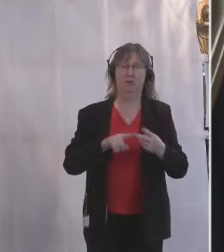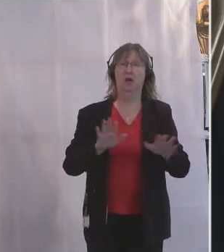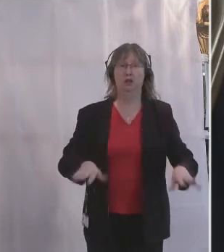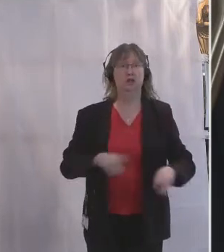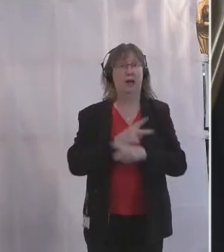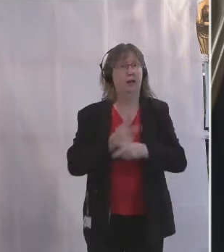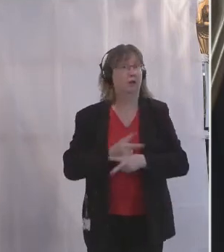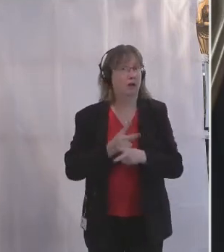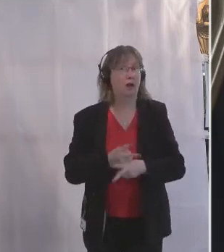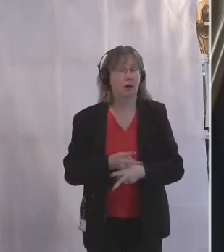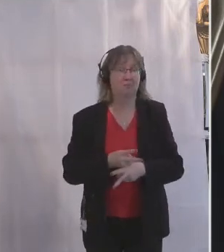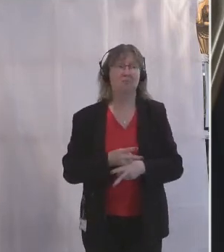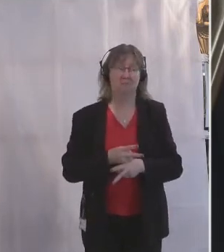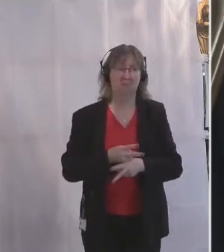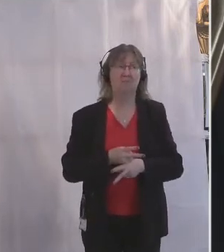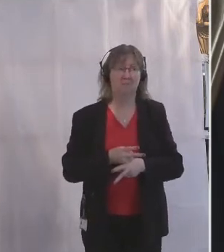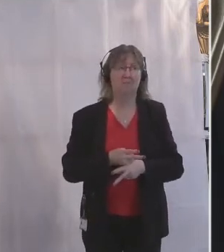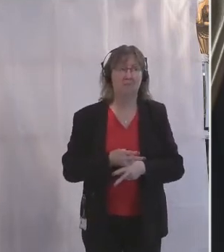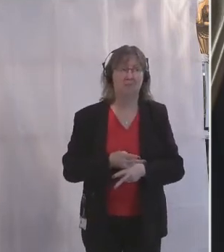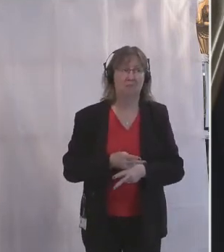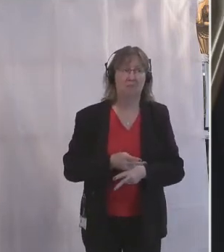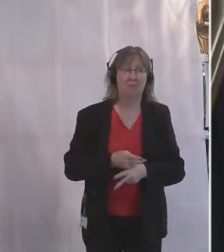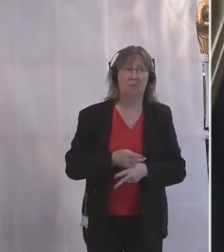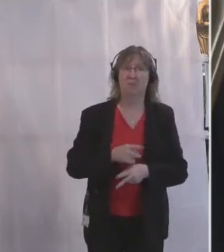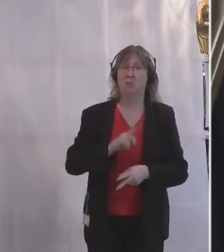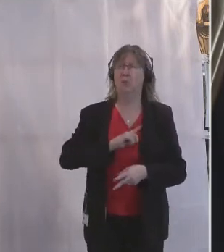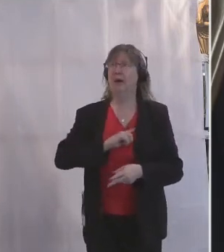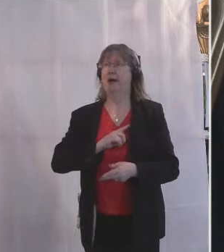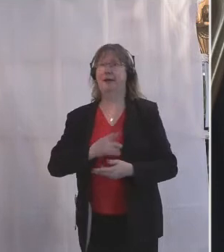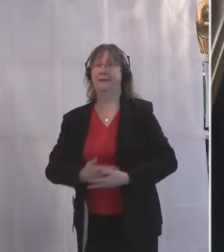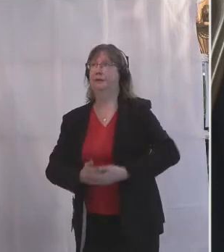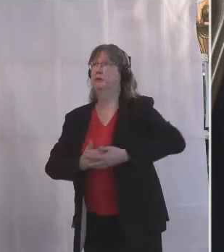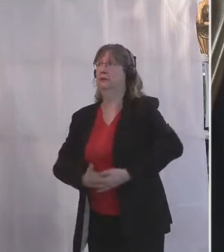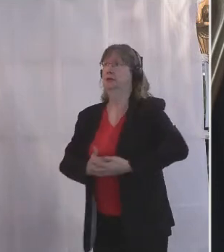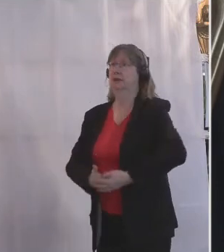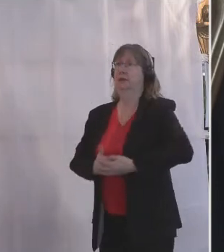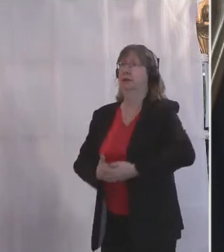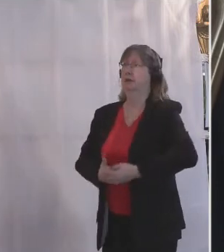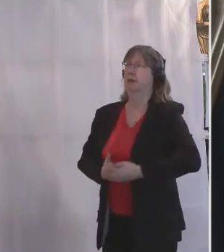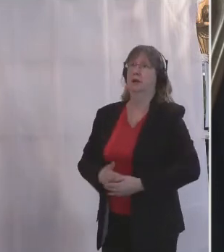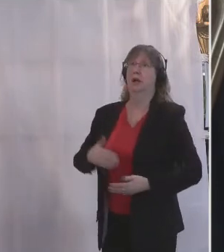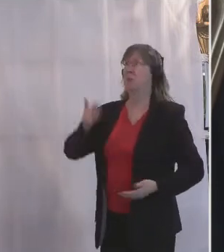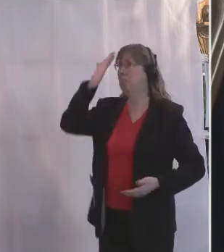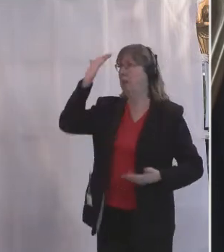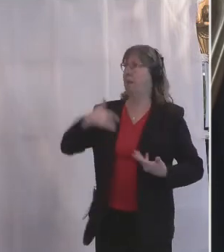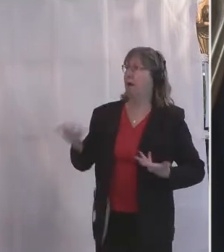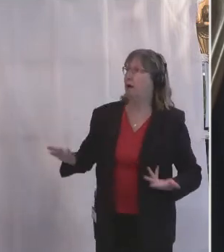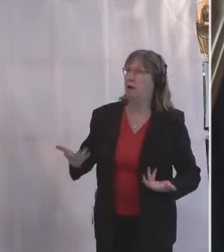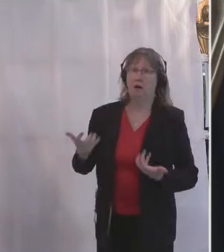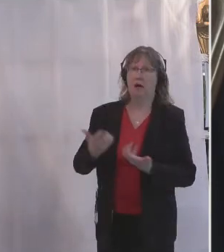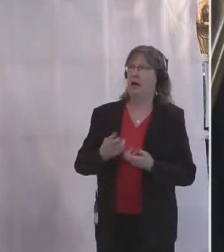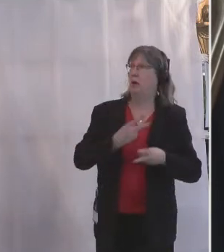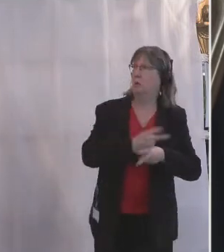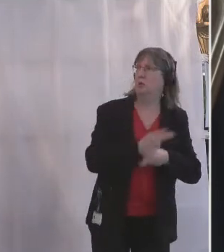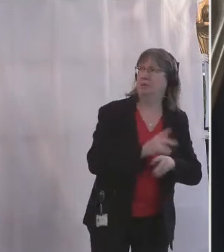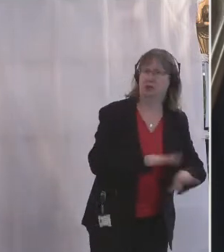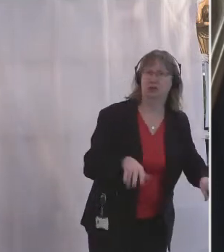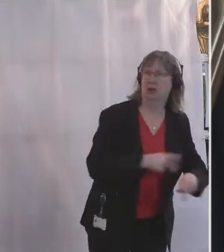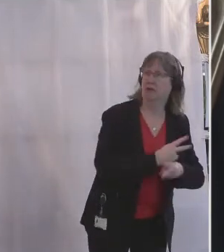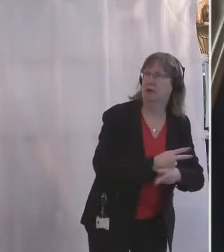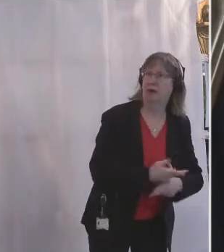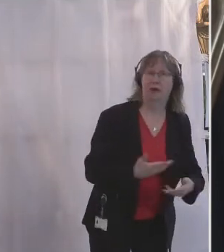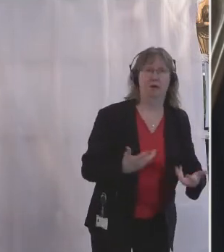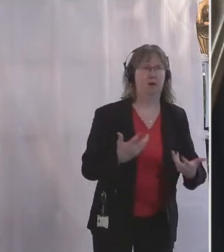Childcare solutions, and not being the mother's childcare solution, about family childcare responsibilities,